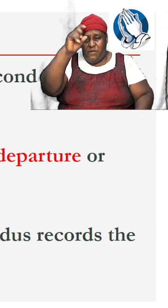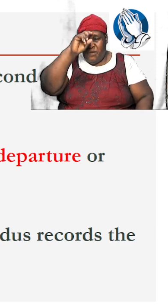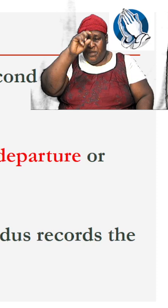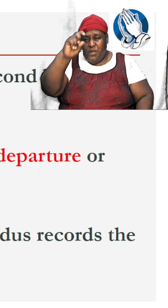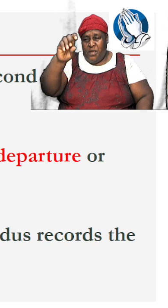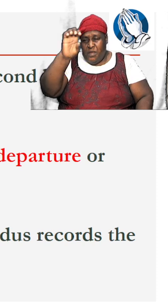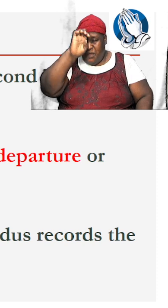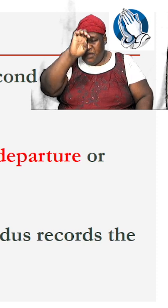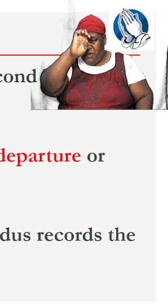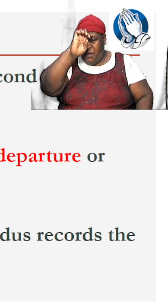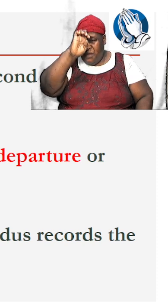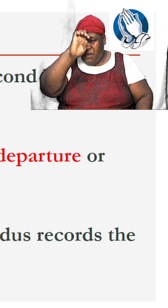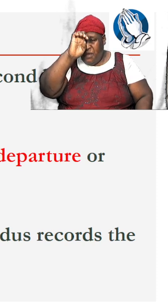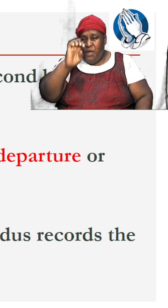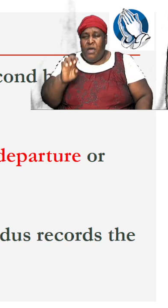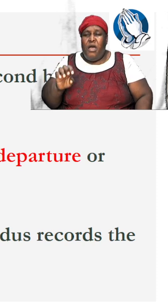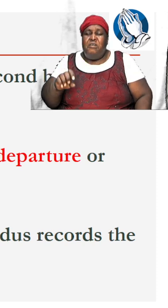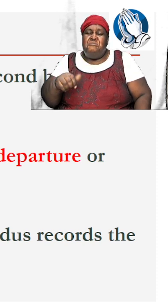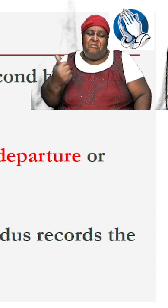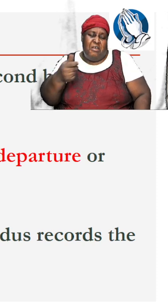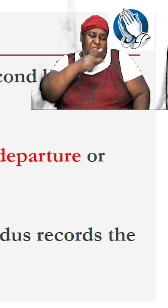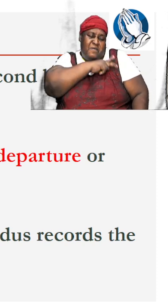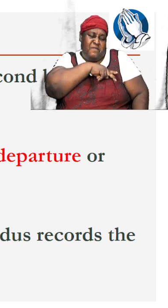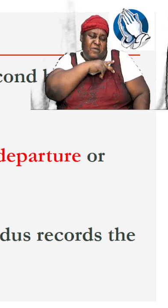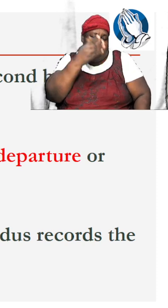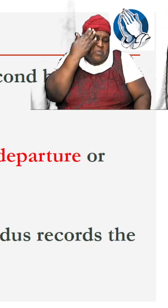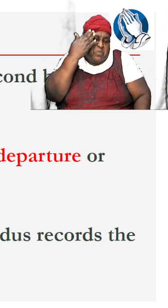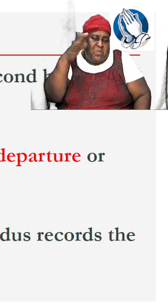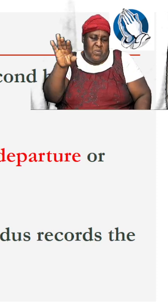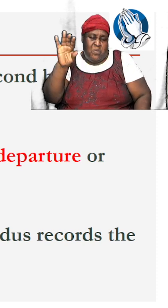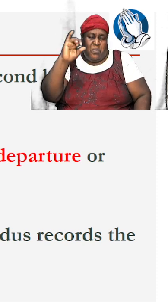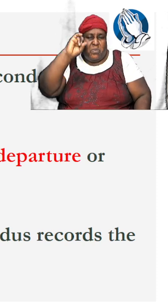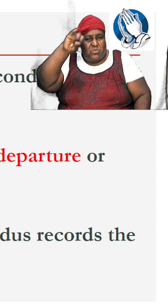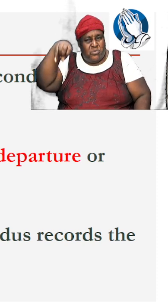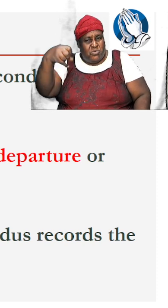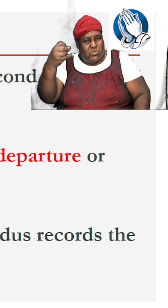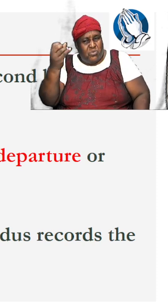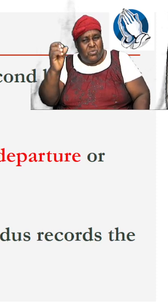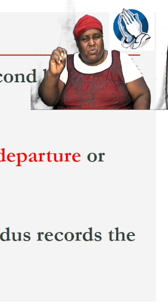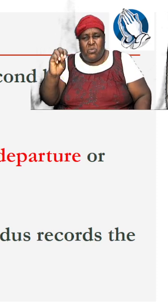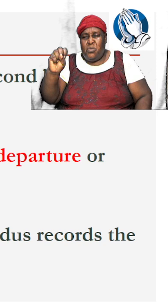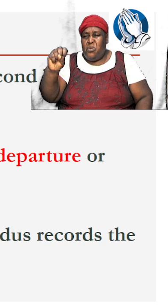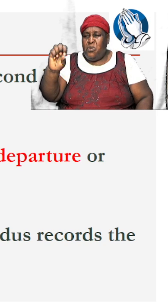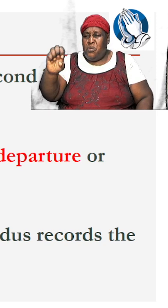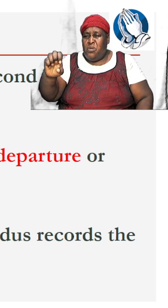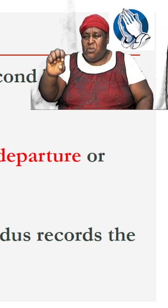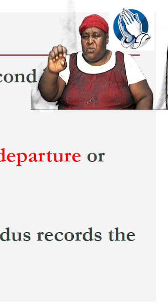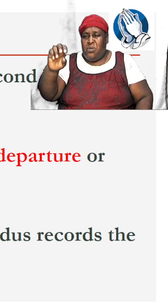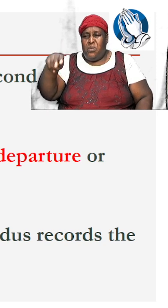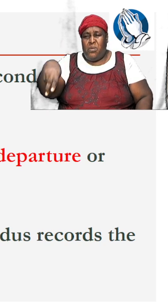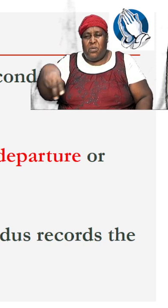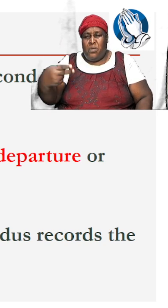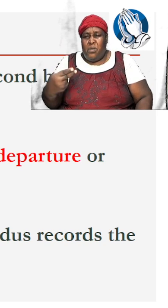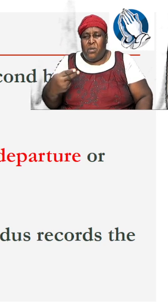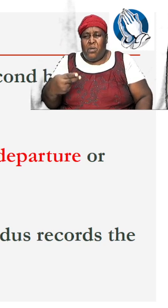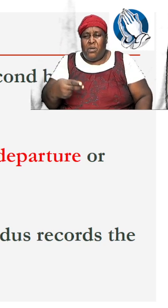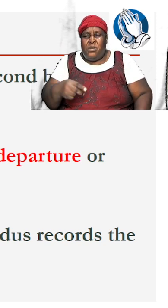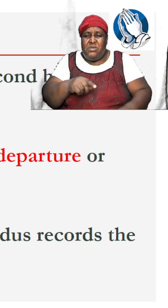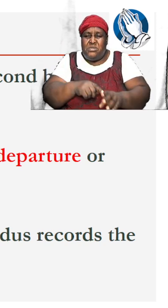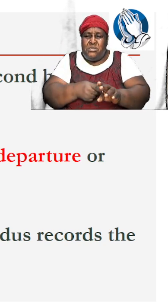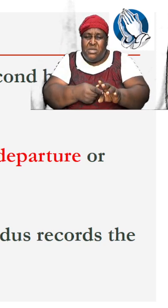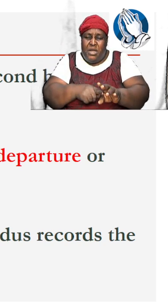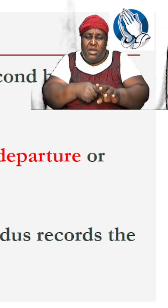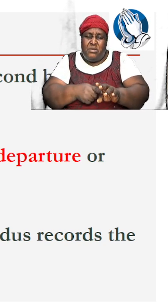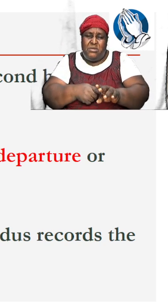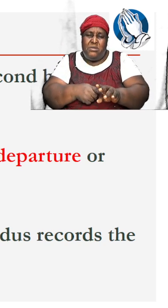arose a Pharaoh that did not know Joseph. And because he did not know Joseph, he started to treat